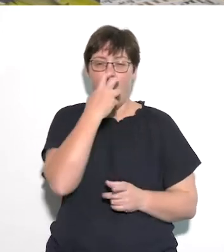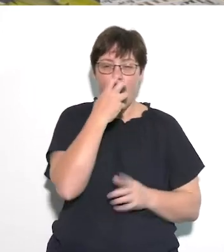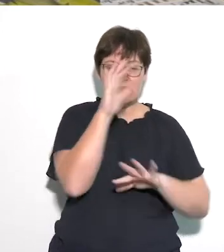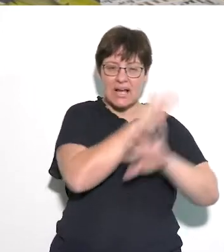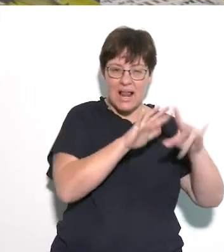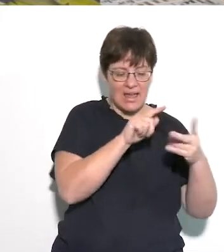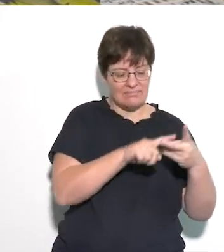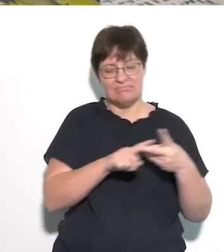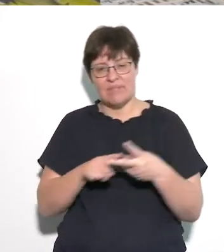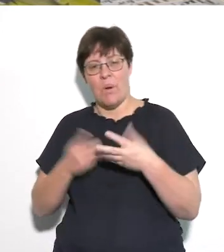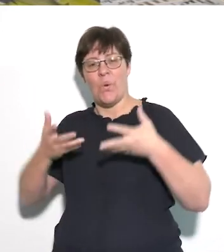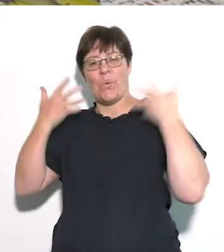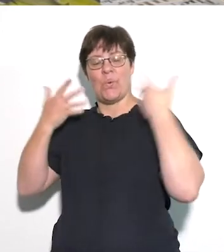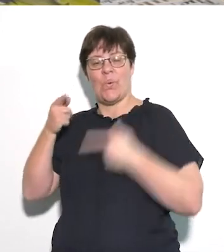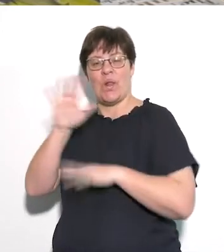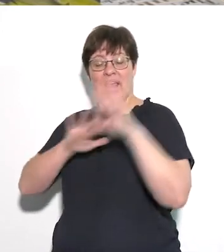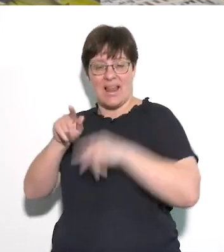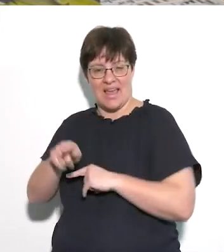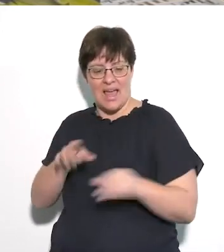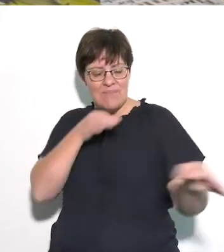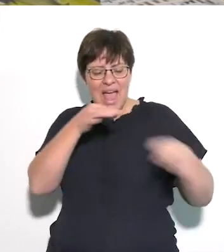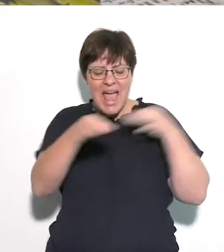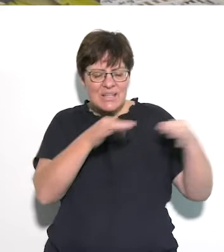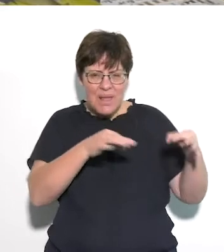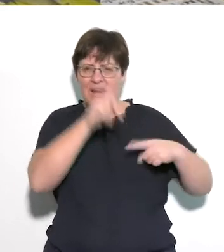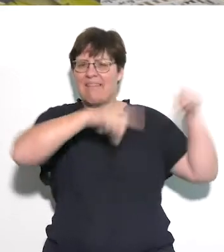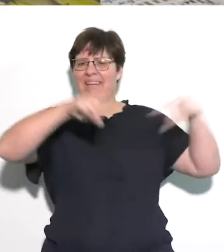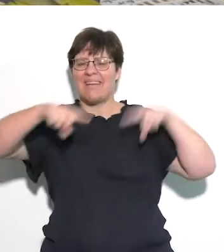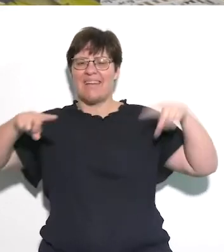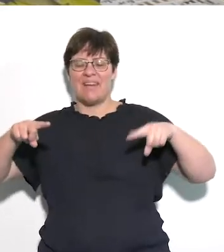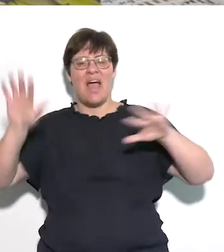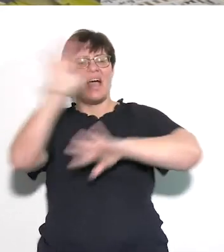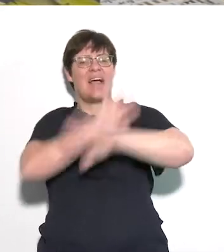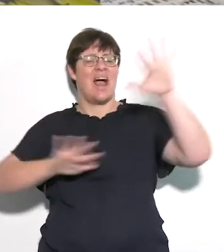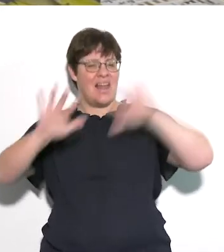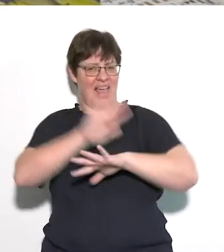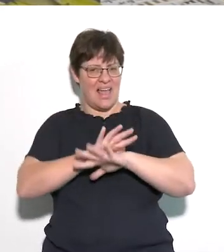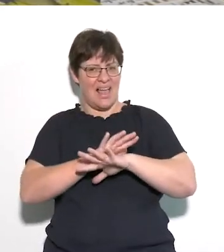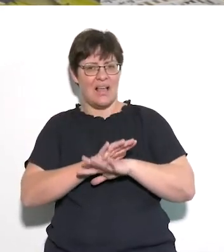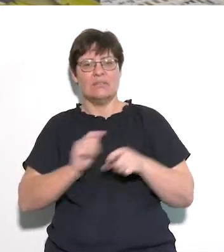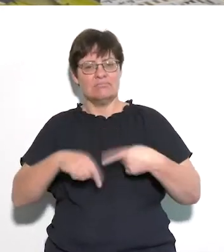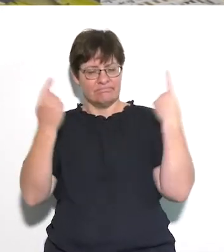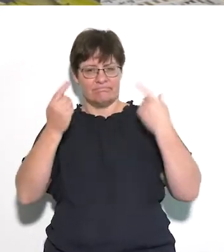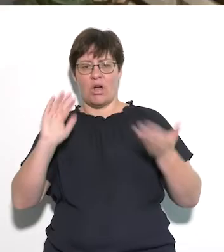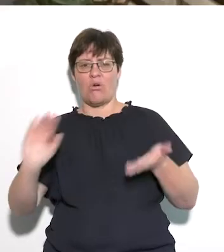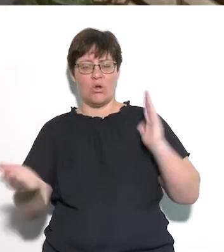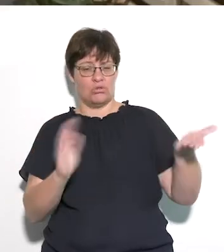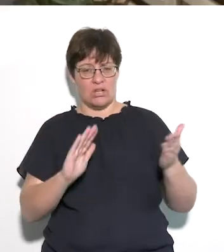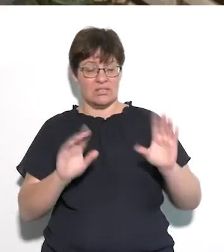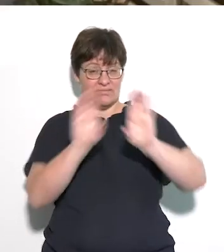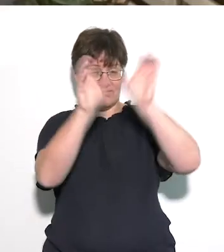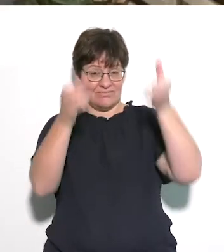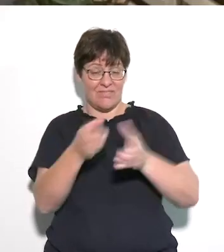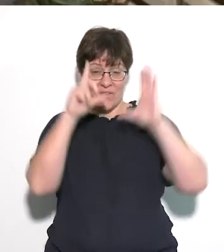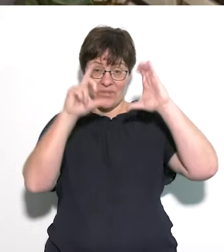colors, you've looked at your cool colors, and explain to them why the two colors show a great contrast on your